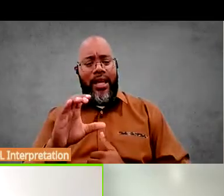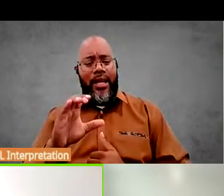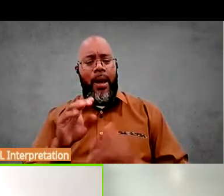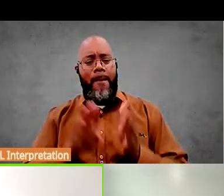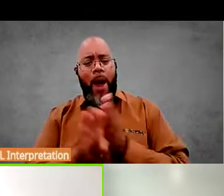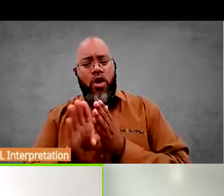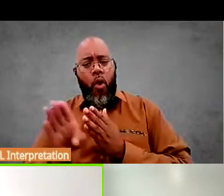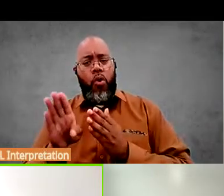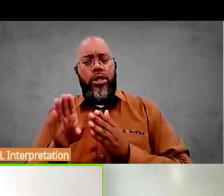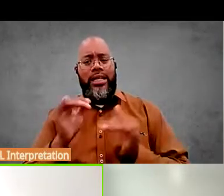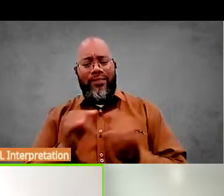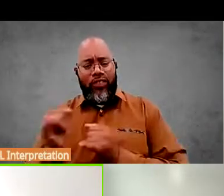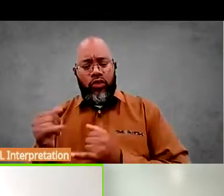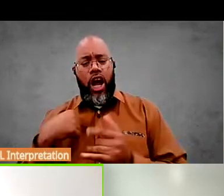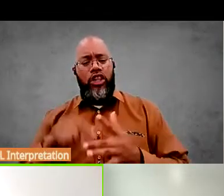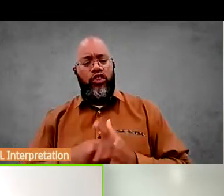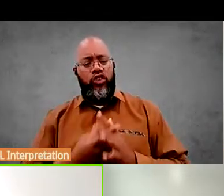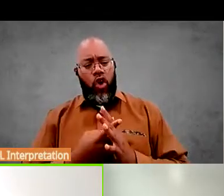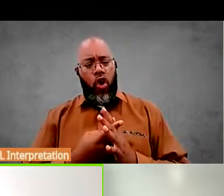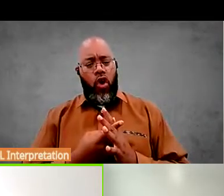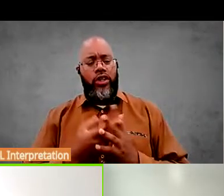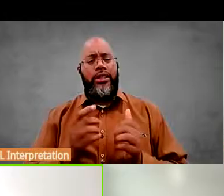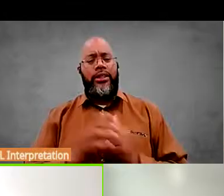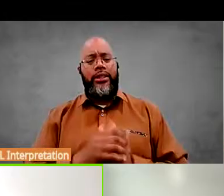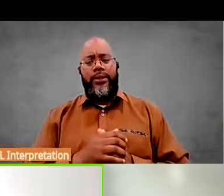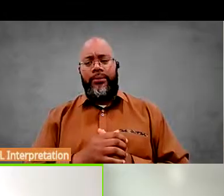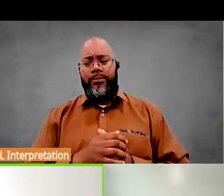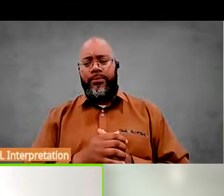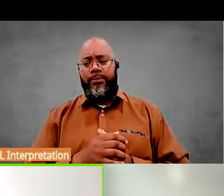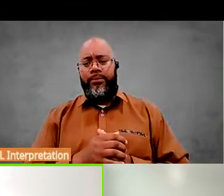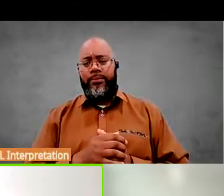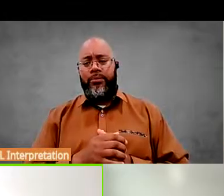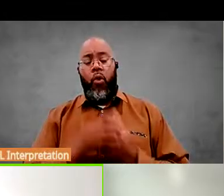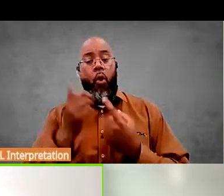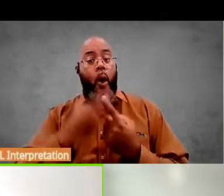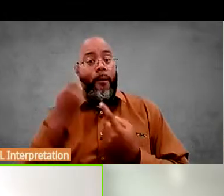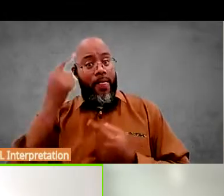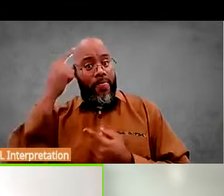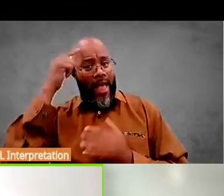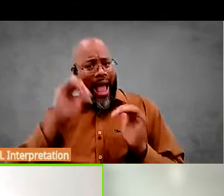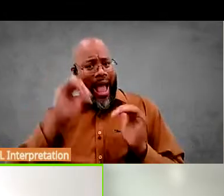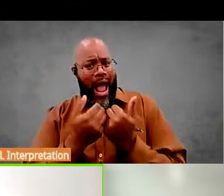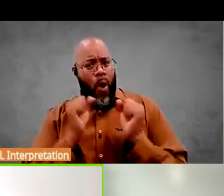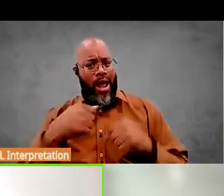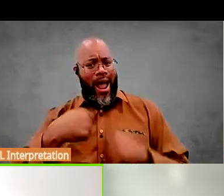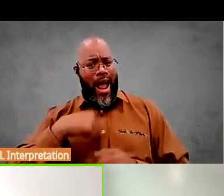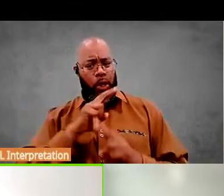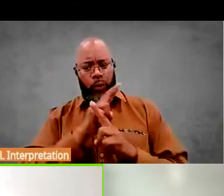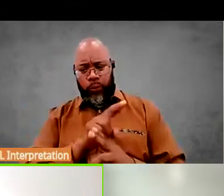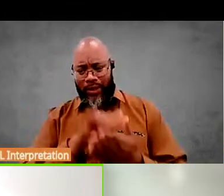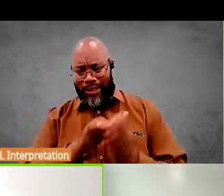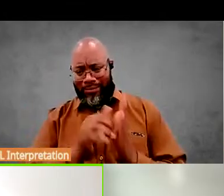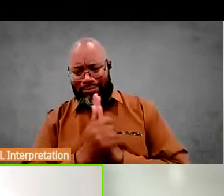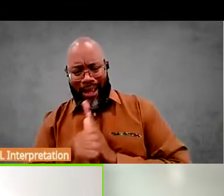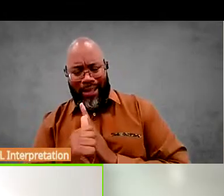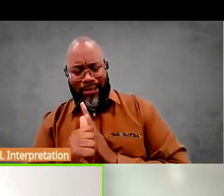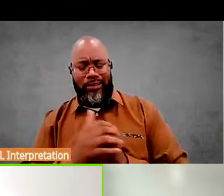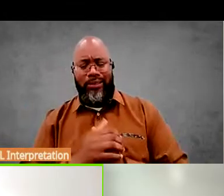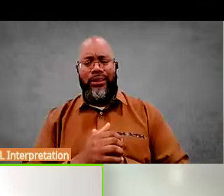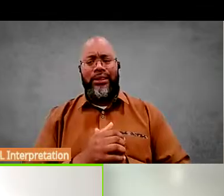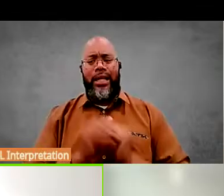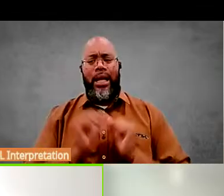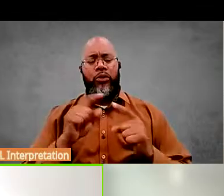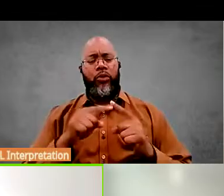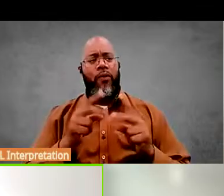individuals, I started to automatically think, how can I use these skills to